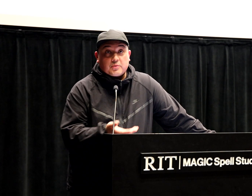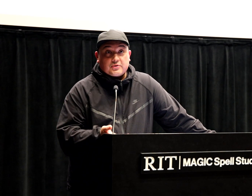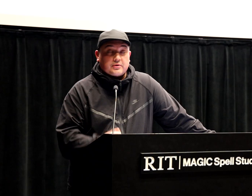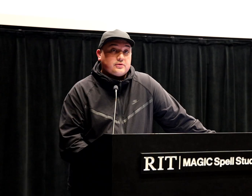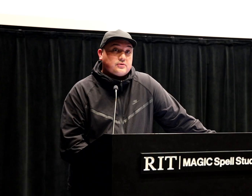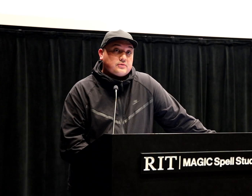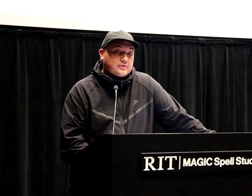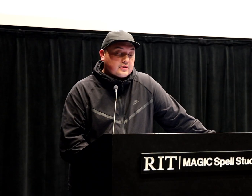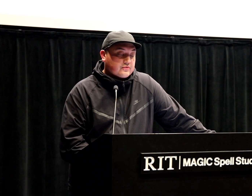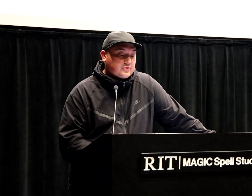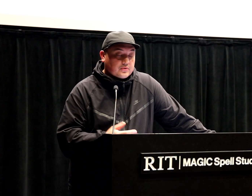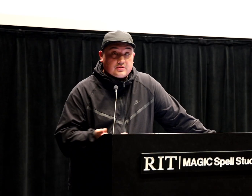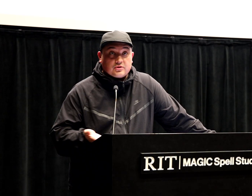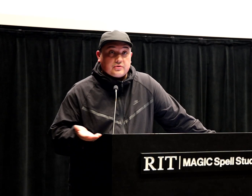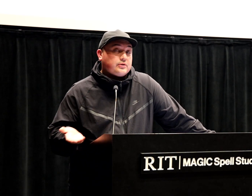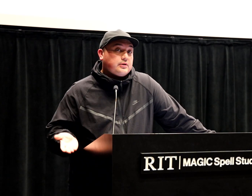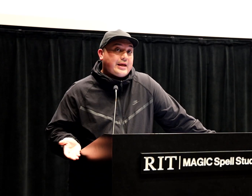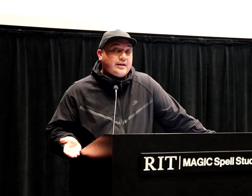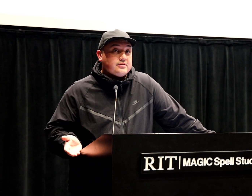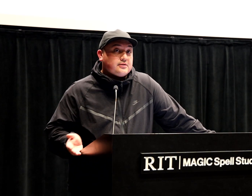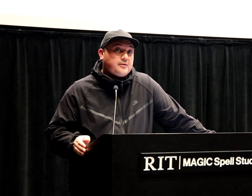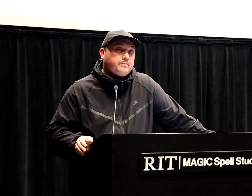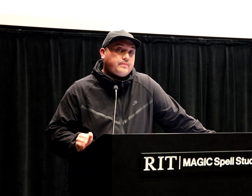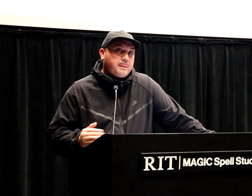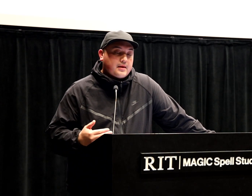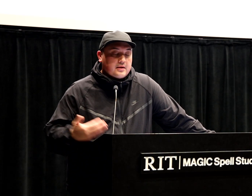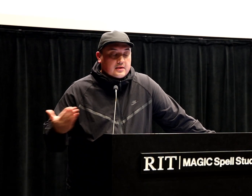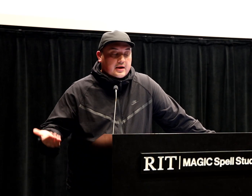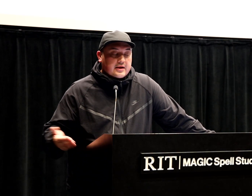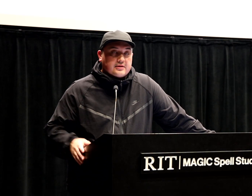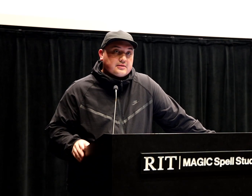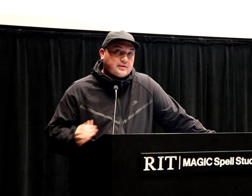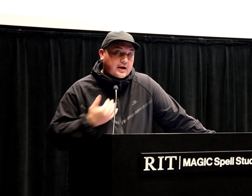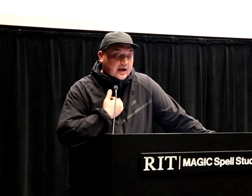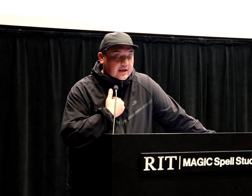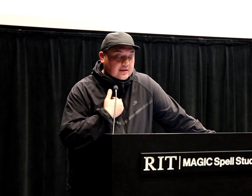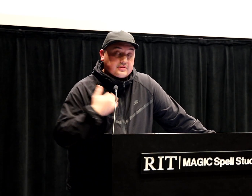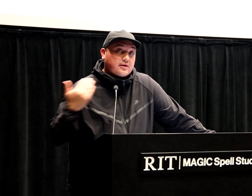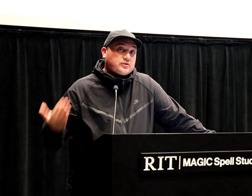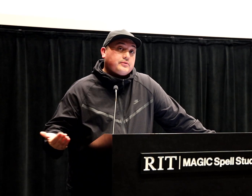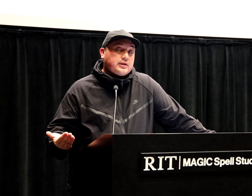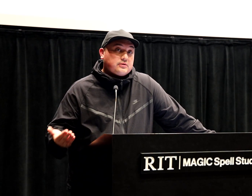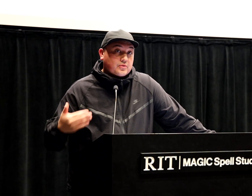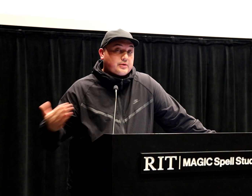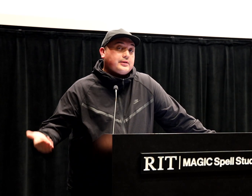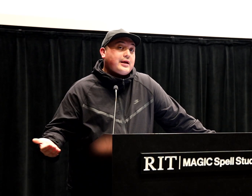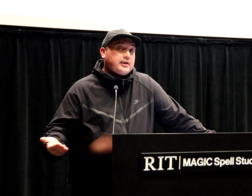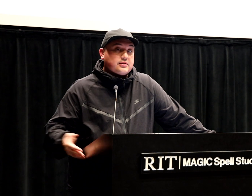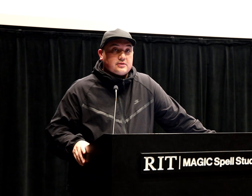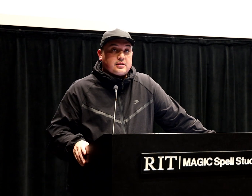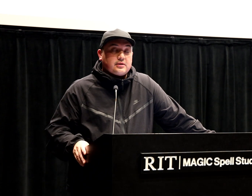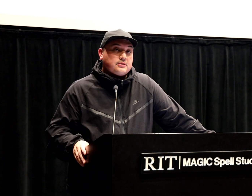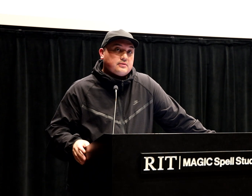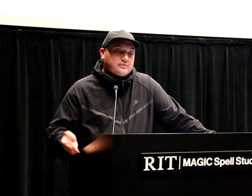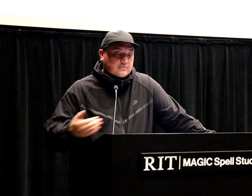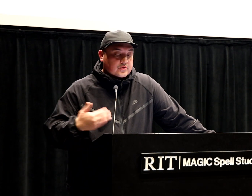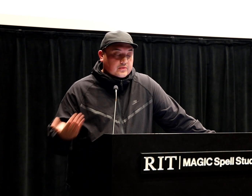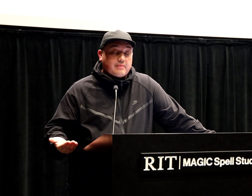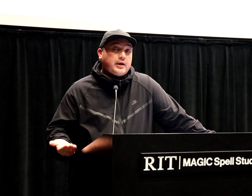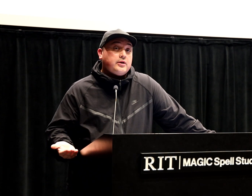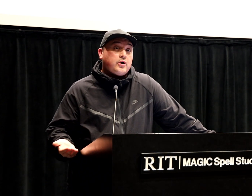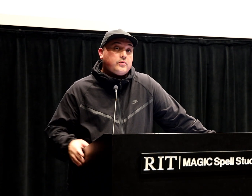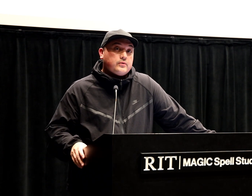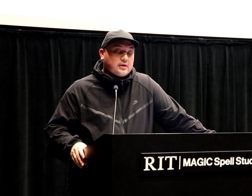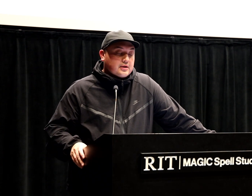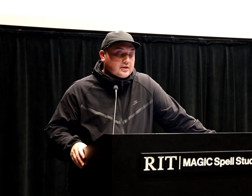whenever I help students, if a student's interested in an agency, I then talk to someone in that agency,